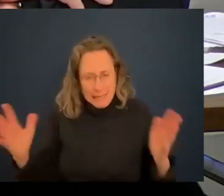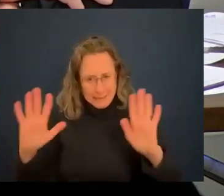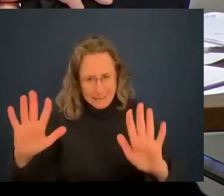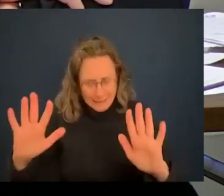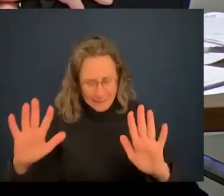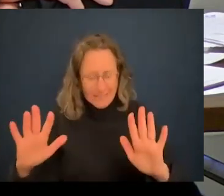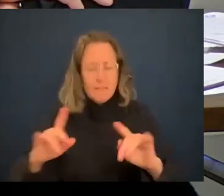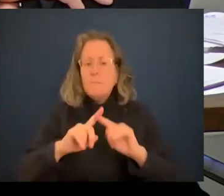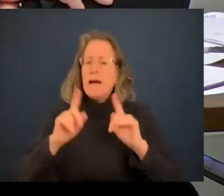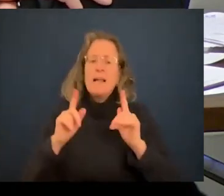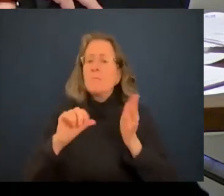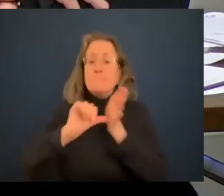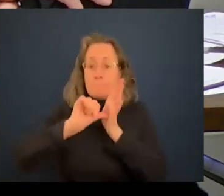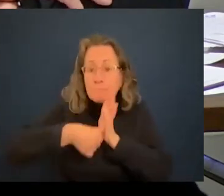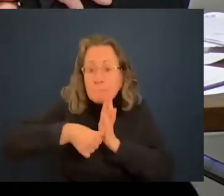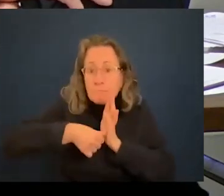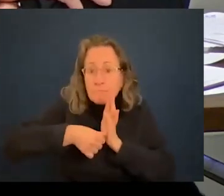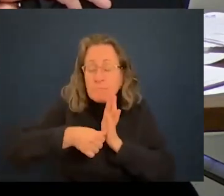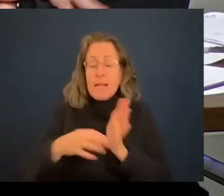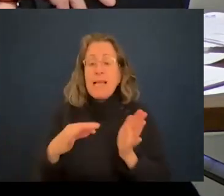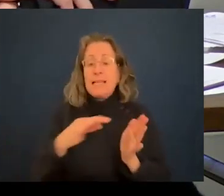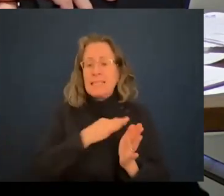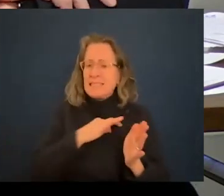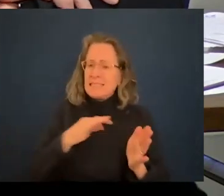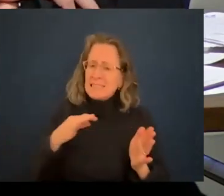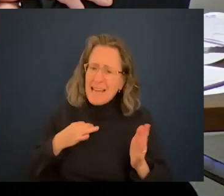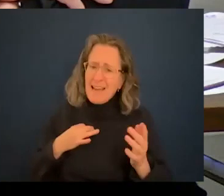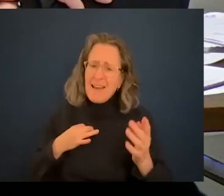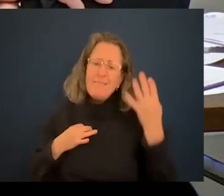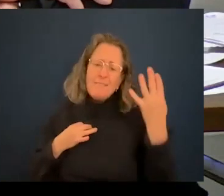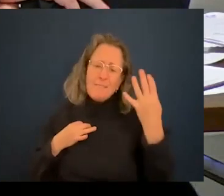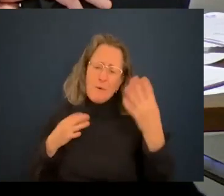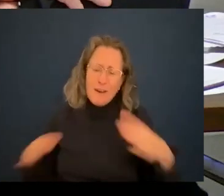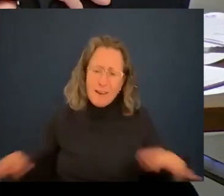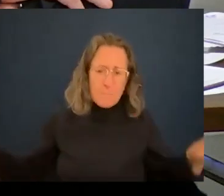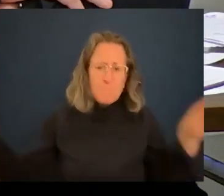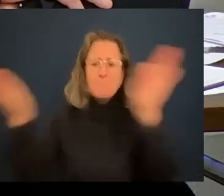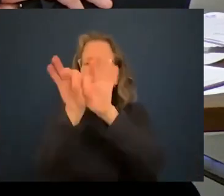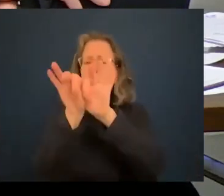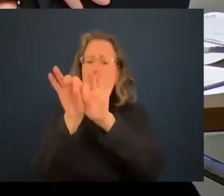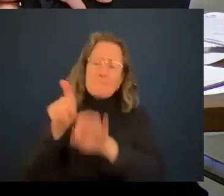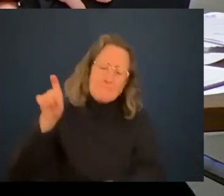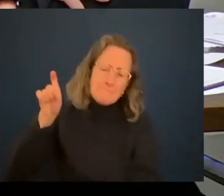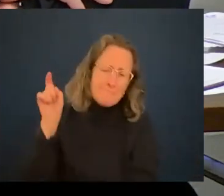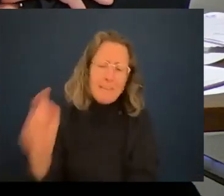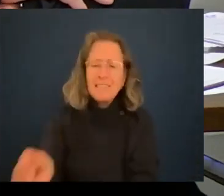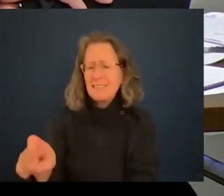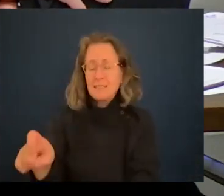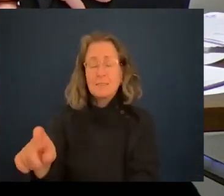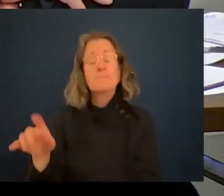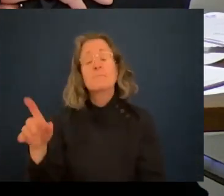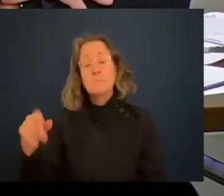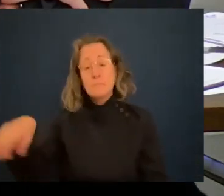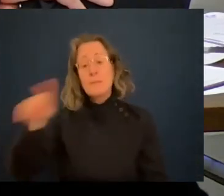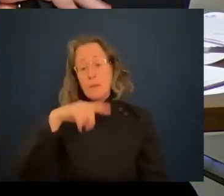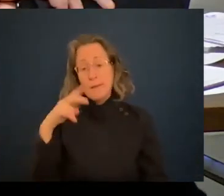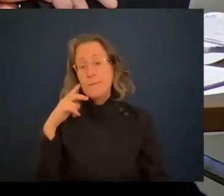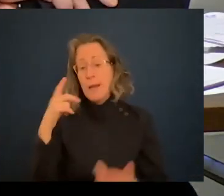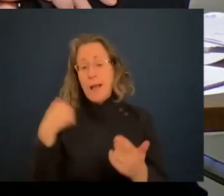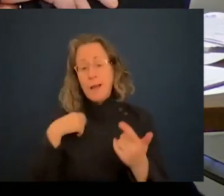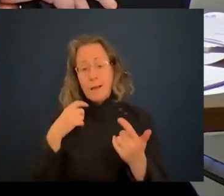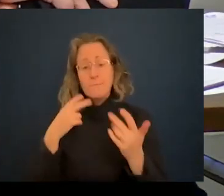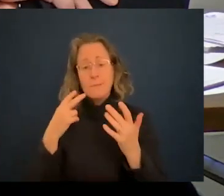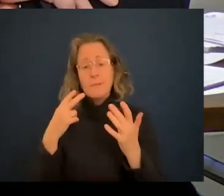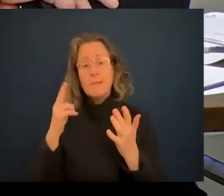trucks and I'm sure you've all read posts and things and social media that my staff is